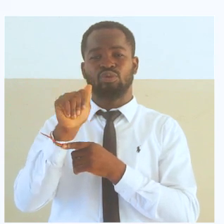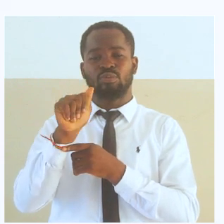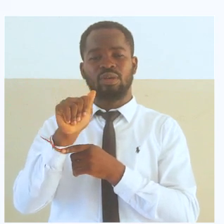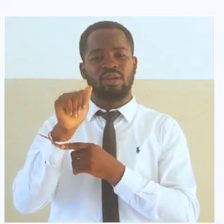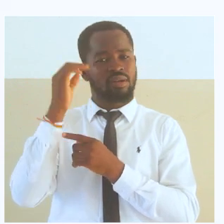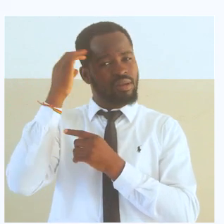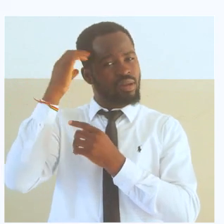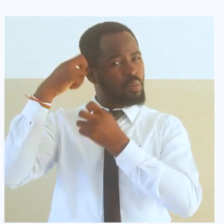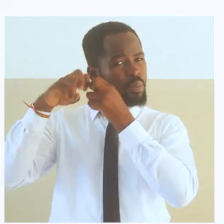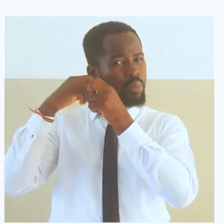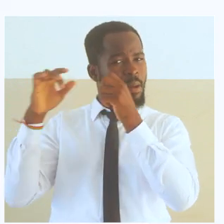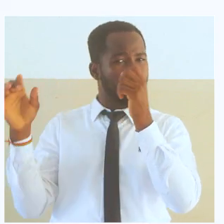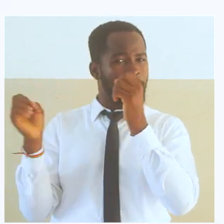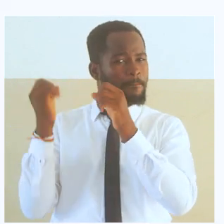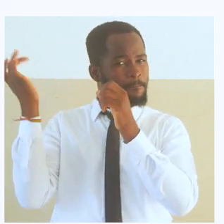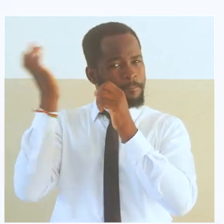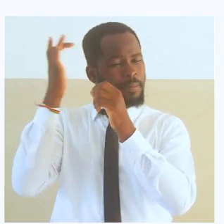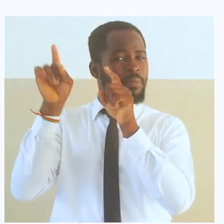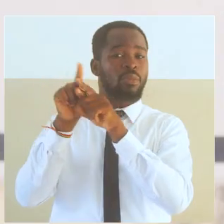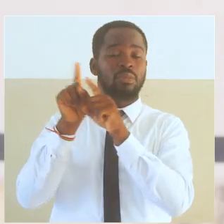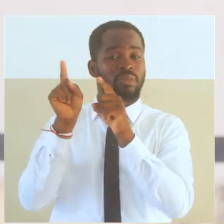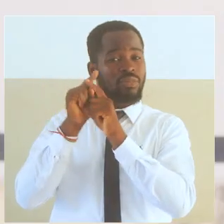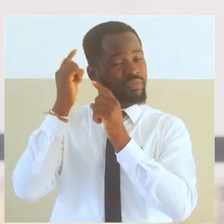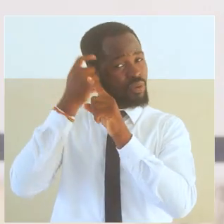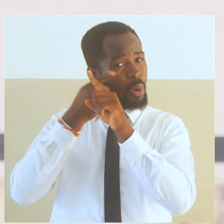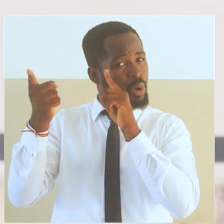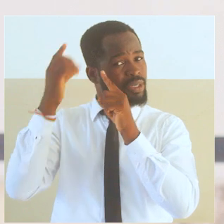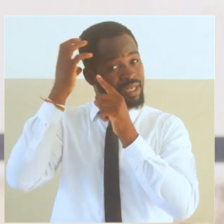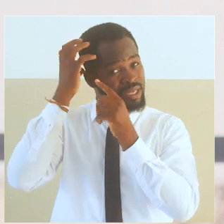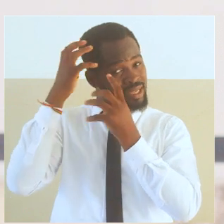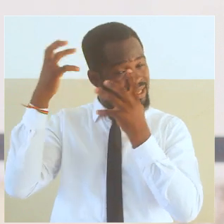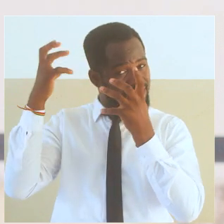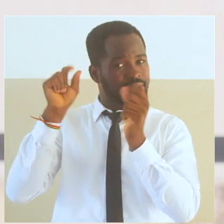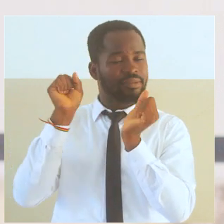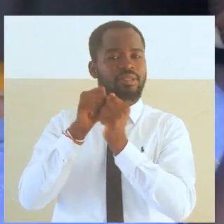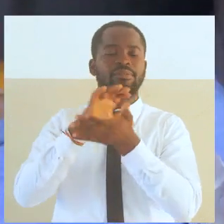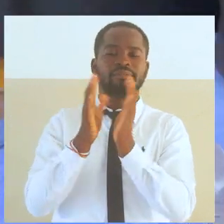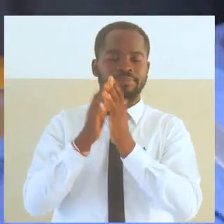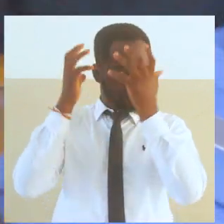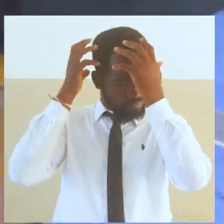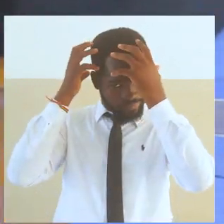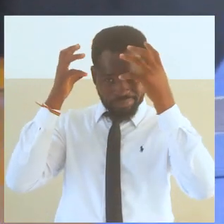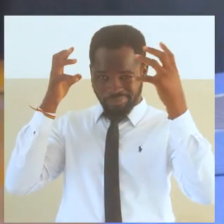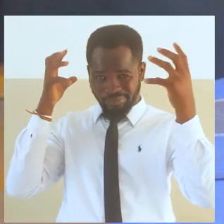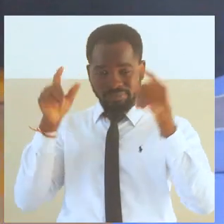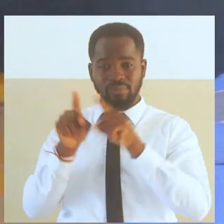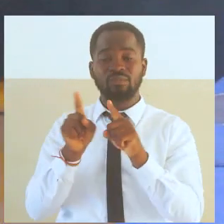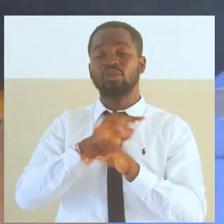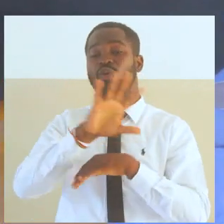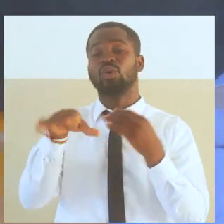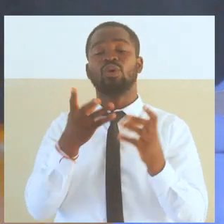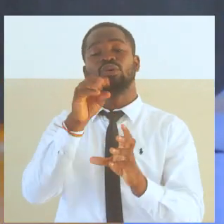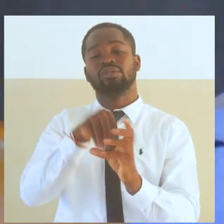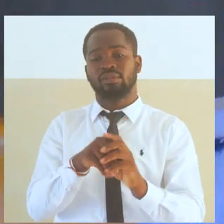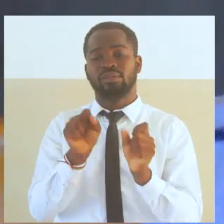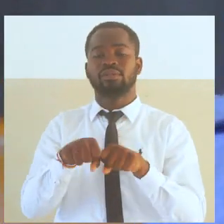trauma. When I say trauma, I mean injury to the head. When the child comes out, there is injury to the head. You hit your head against something, you bleed into